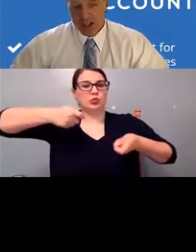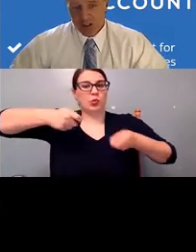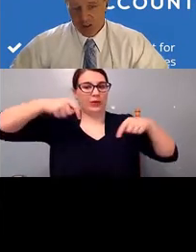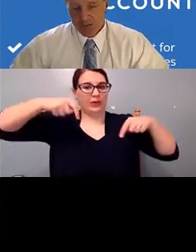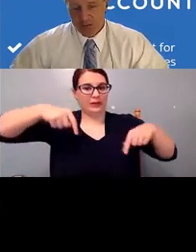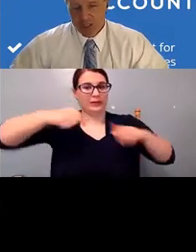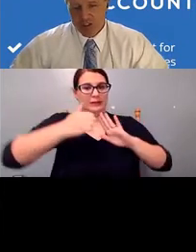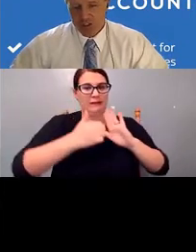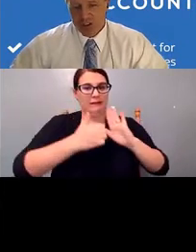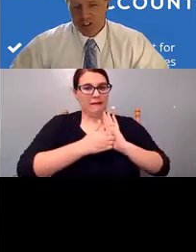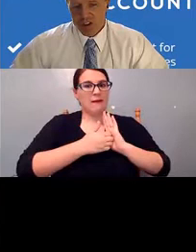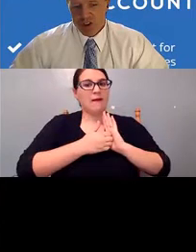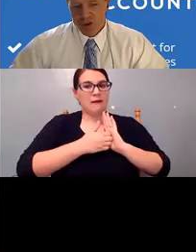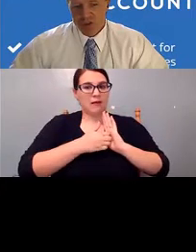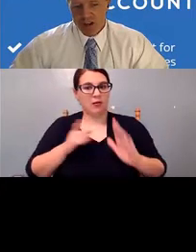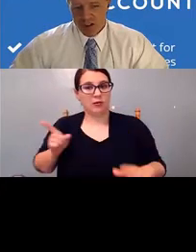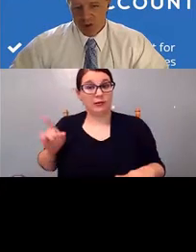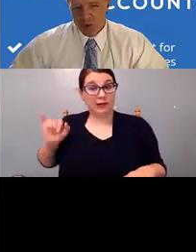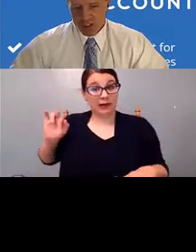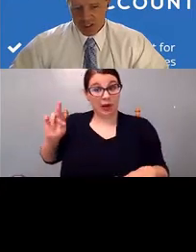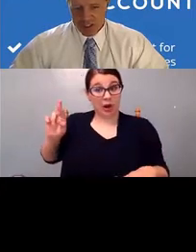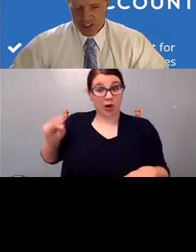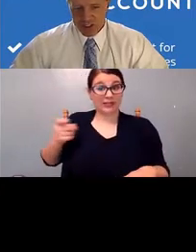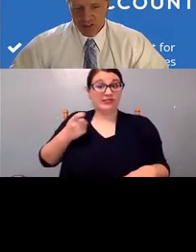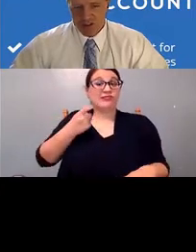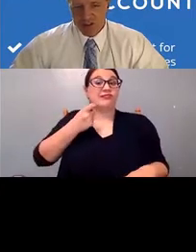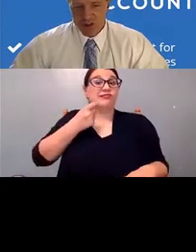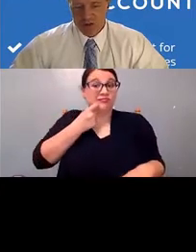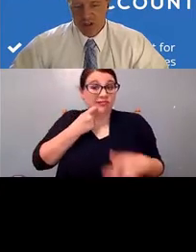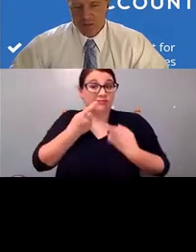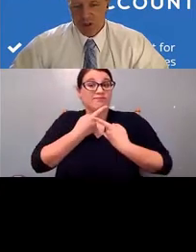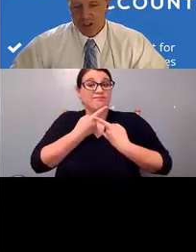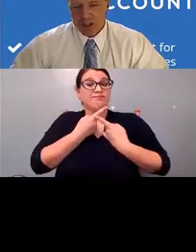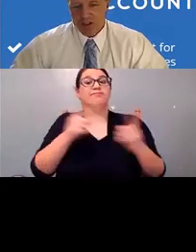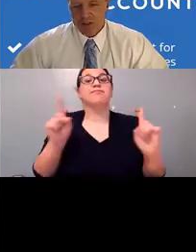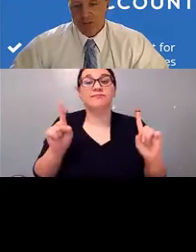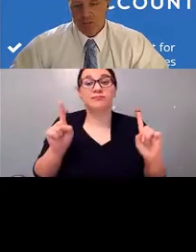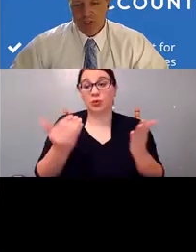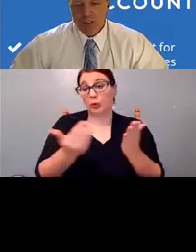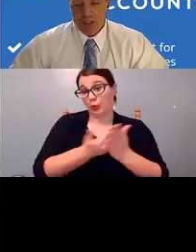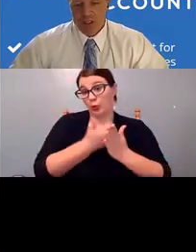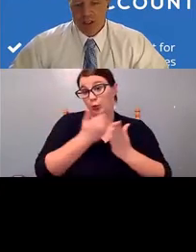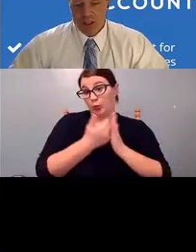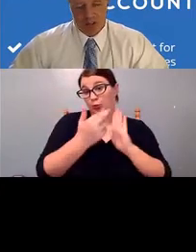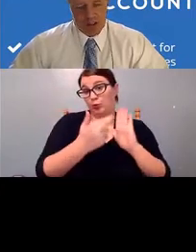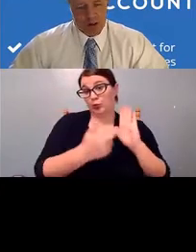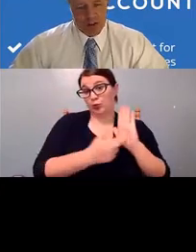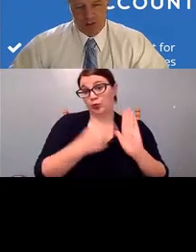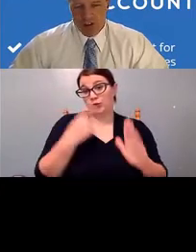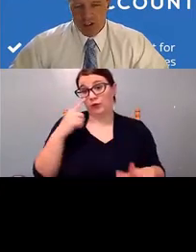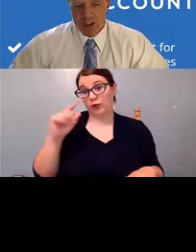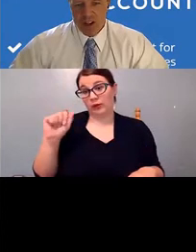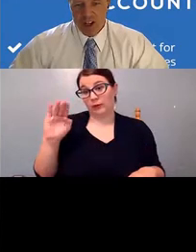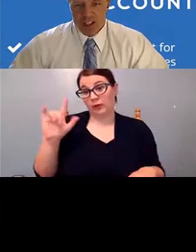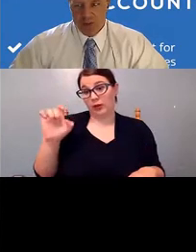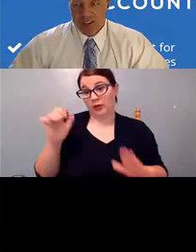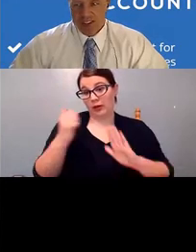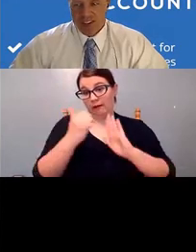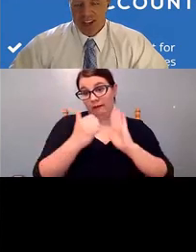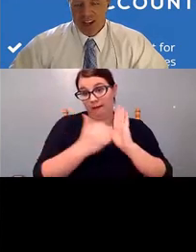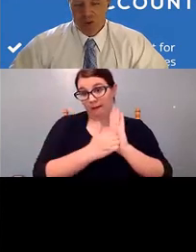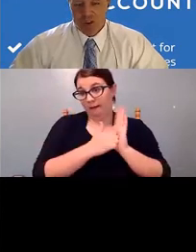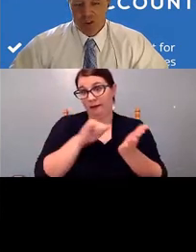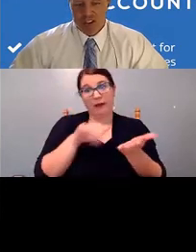these accounts, just issued final regulations over ABLE accounts. It was a very long